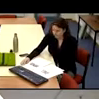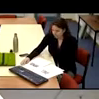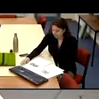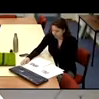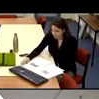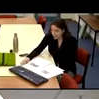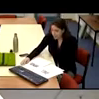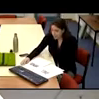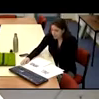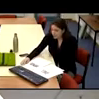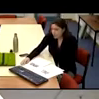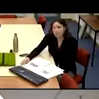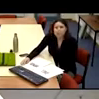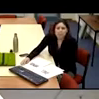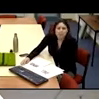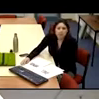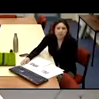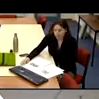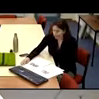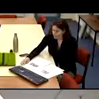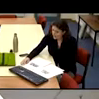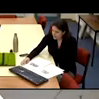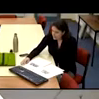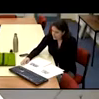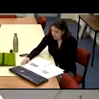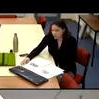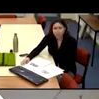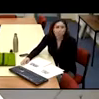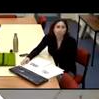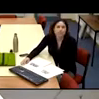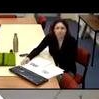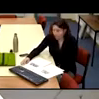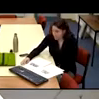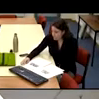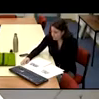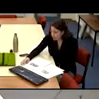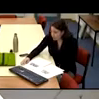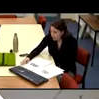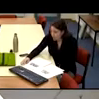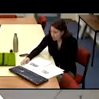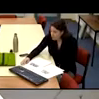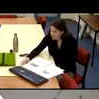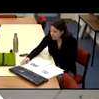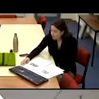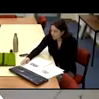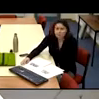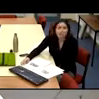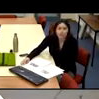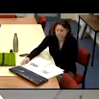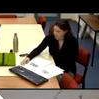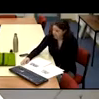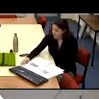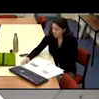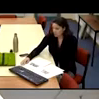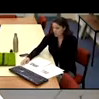crisis. Refugee advocates and media commentators across the political divide called on the national